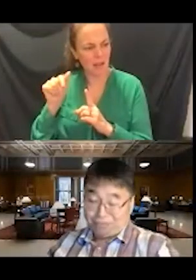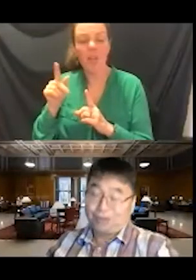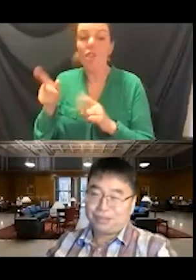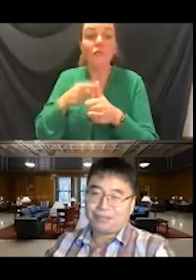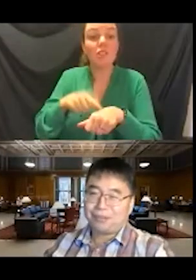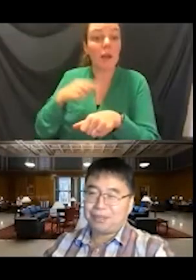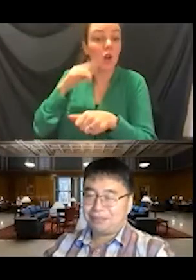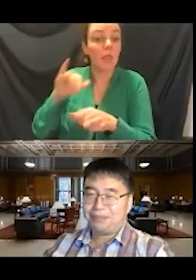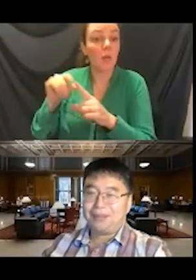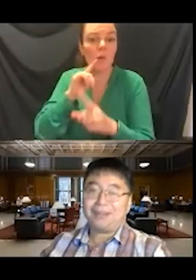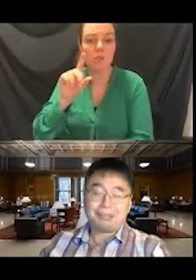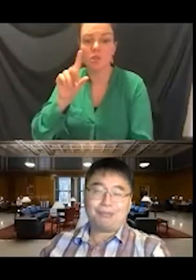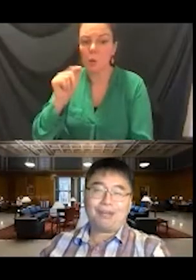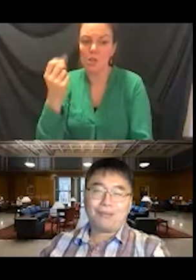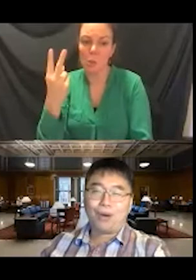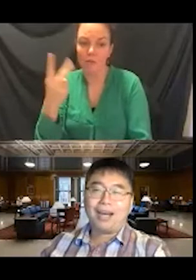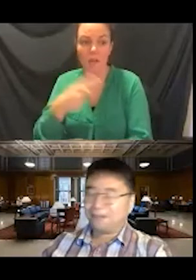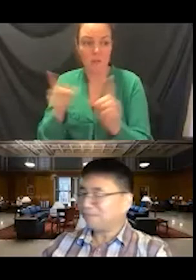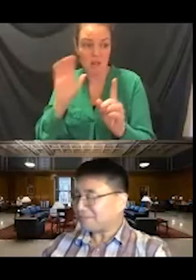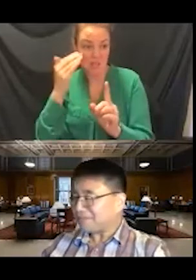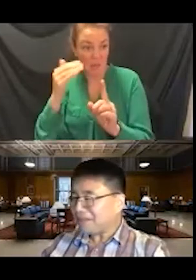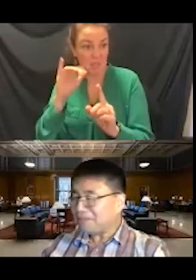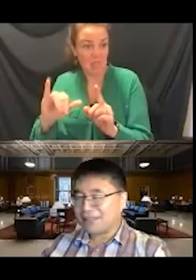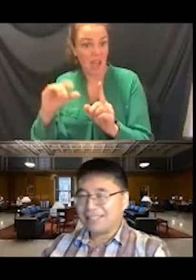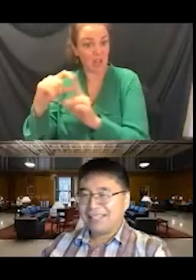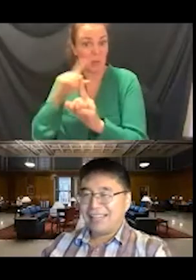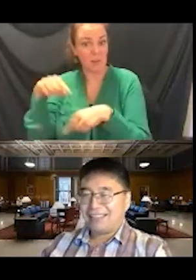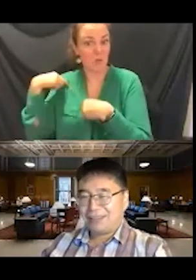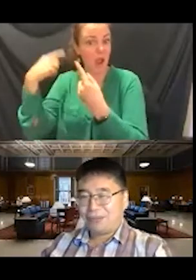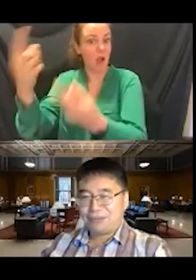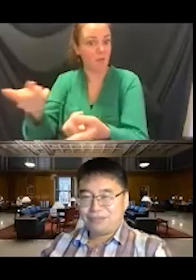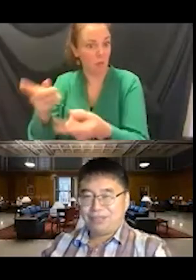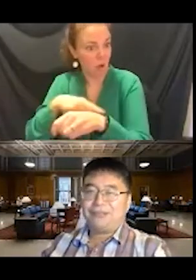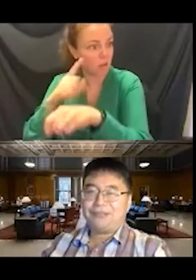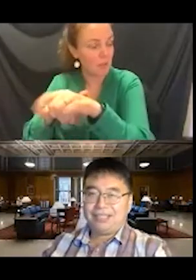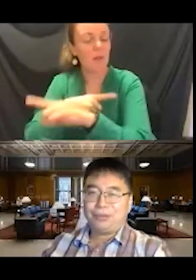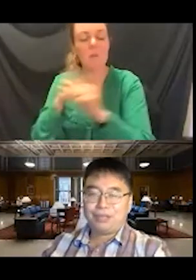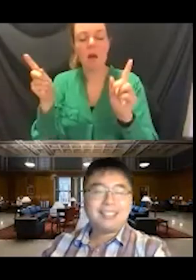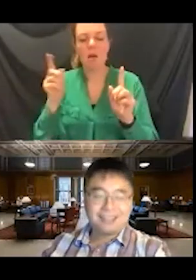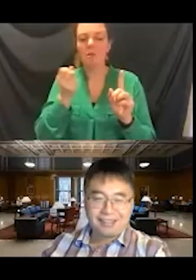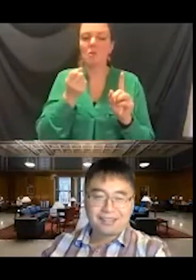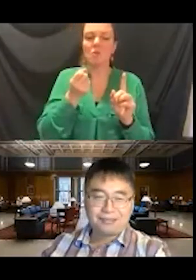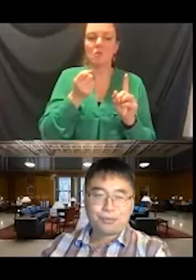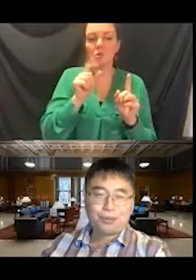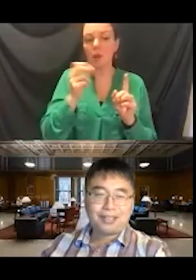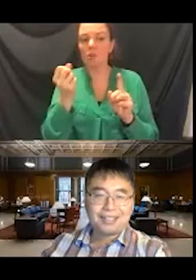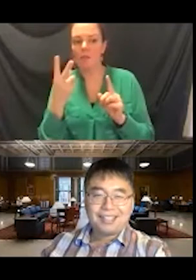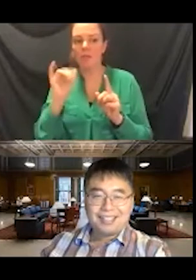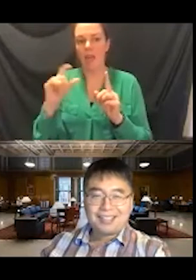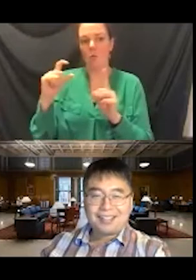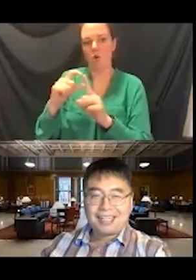2012, personally for me, but apparently it's been around for a while. But I think only recently this